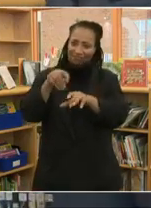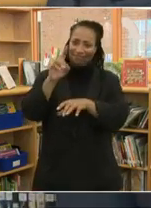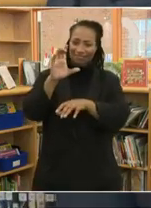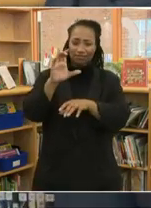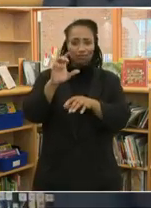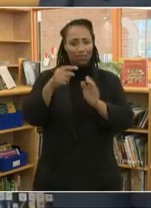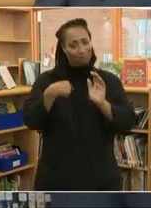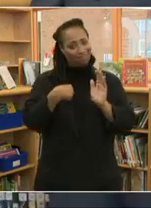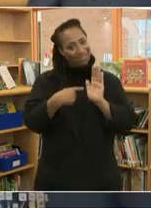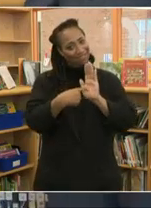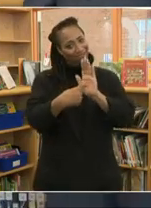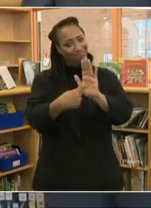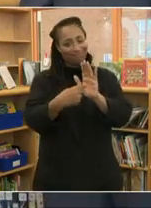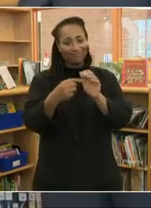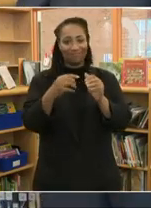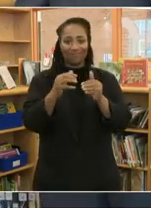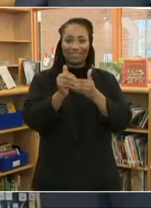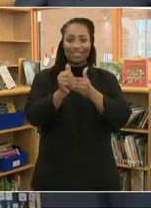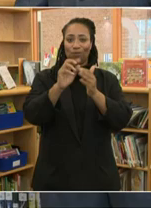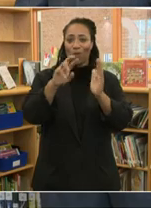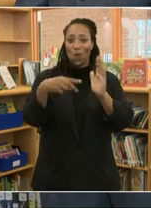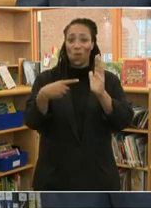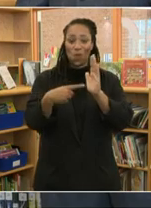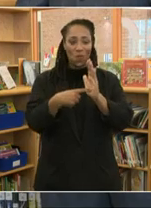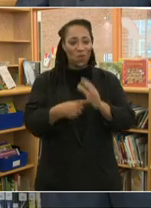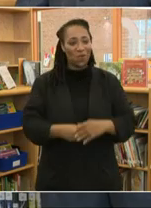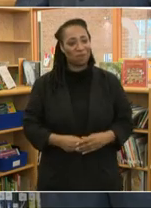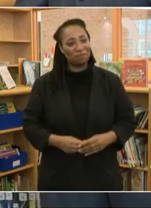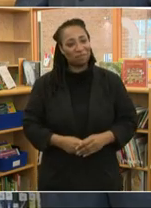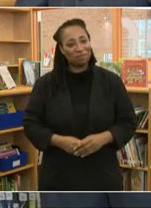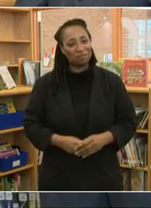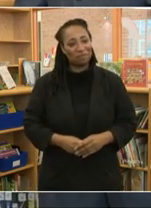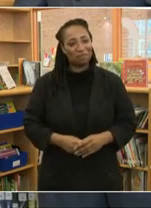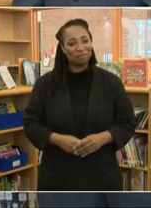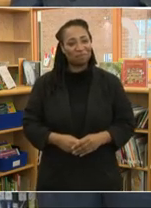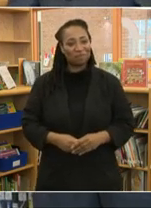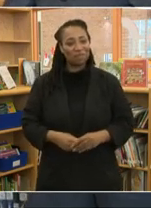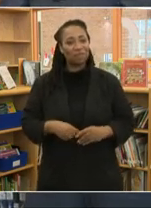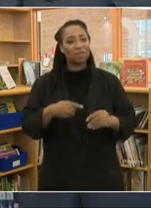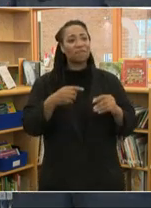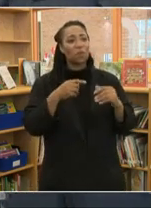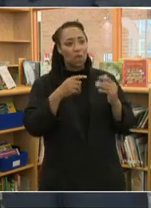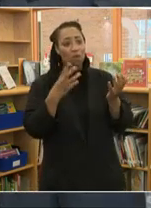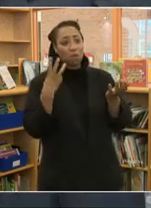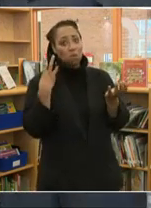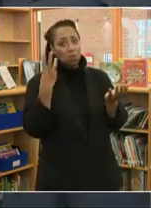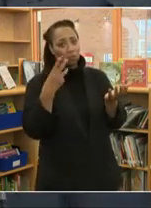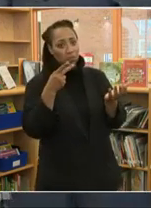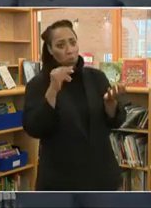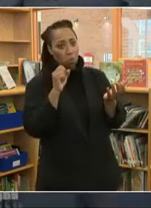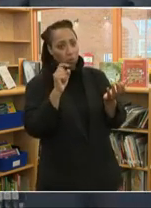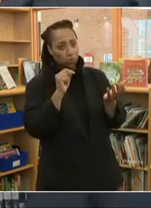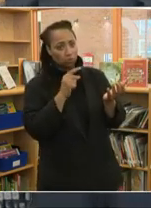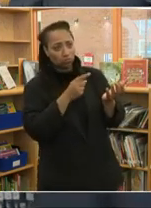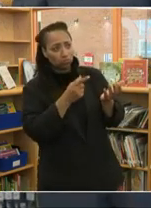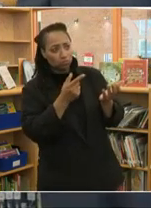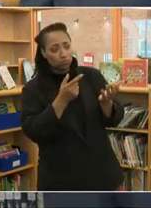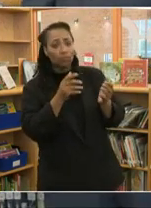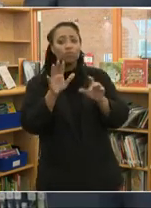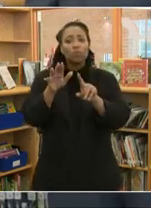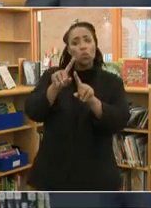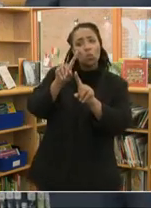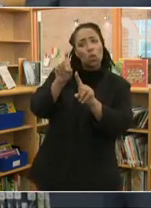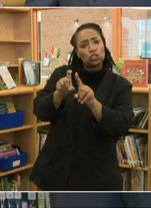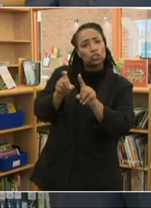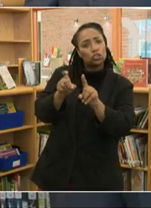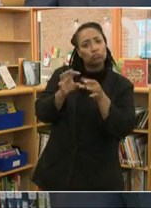Yeah. I'm Lauren Lopkin from the Washington Post. I have an off-topic for the Chancellor. Questions about American Sure. currency? Thank you. Can I follow